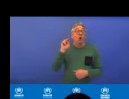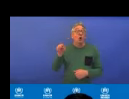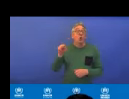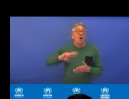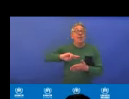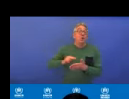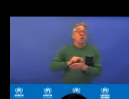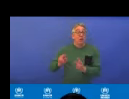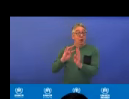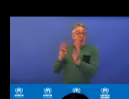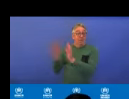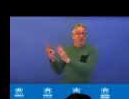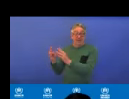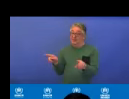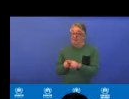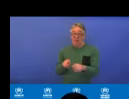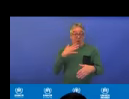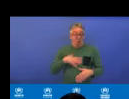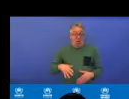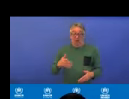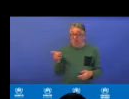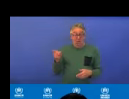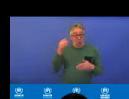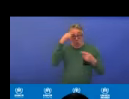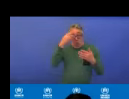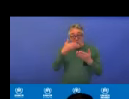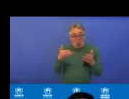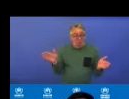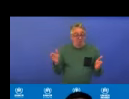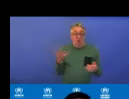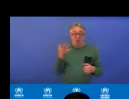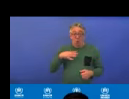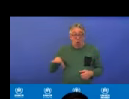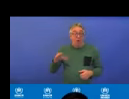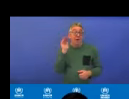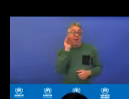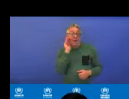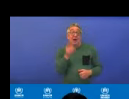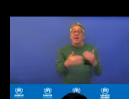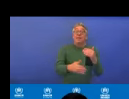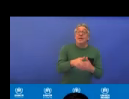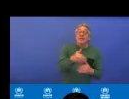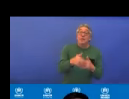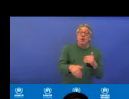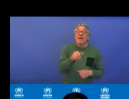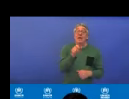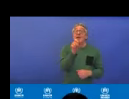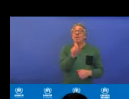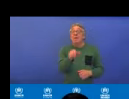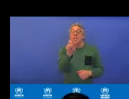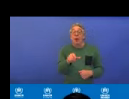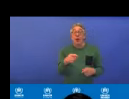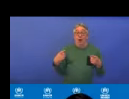information from UNHCR and from organizations for persons with disabilities, where there's issues of intersectionality in particular with